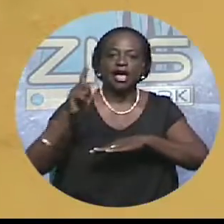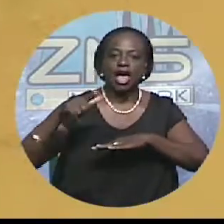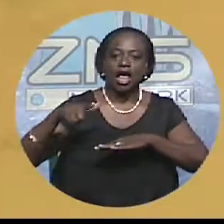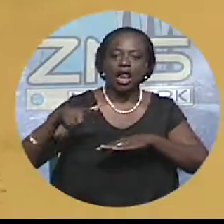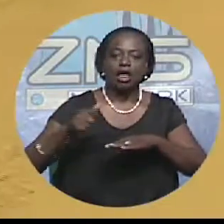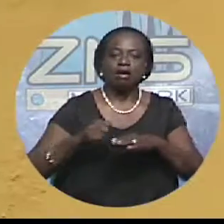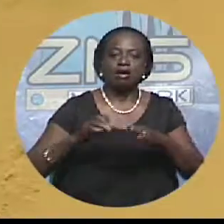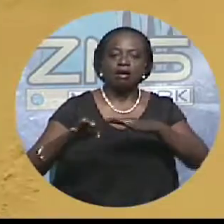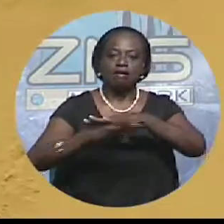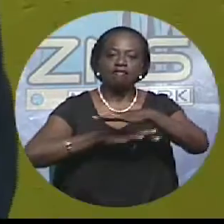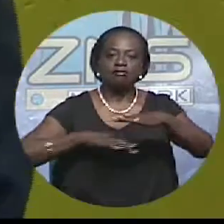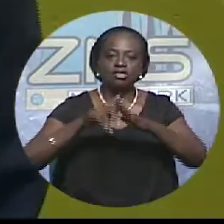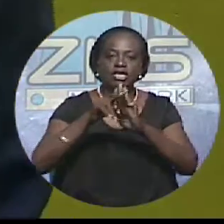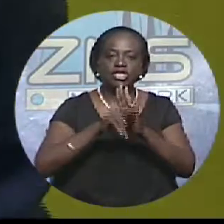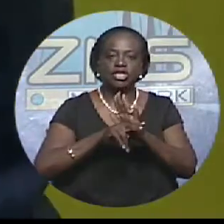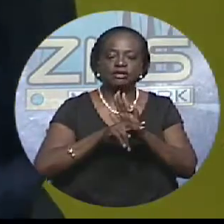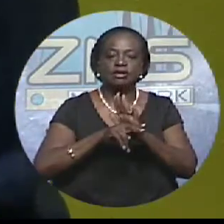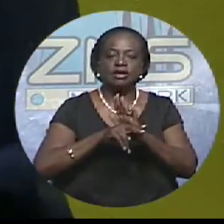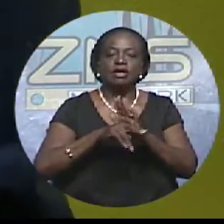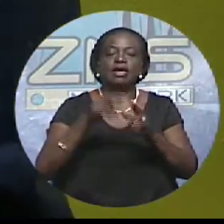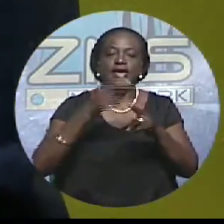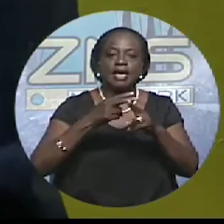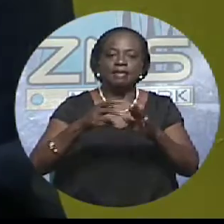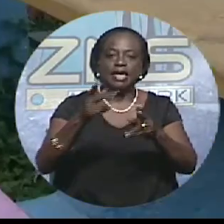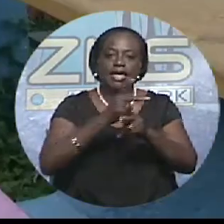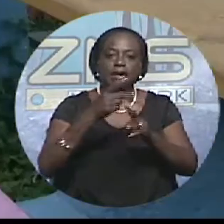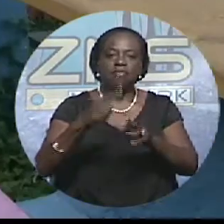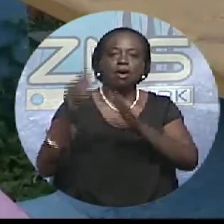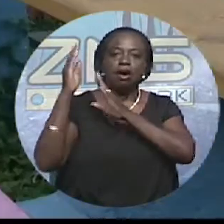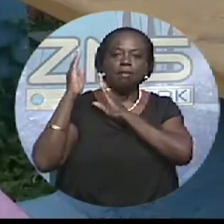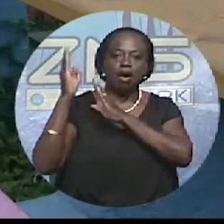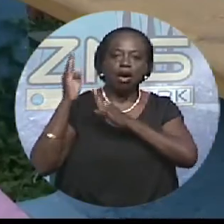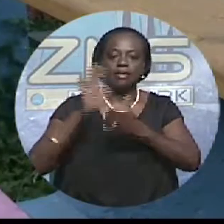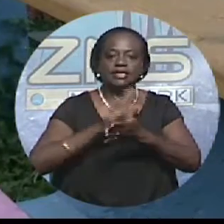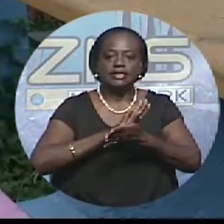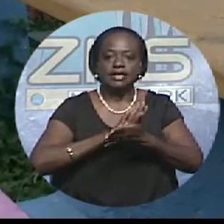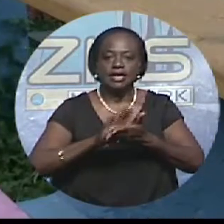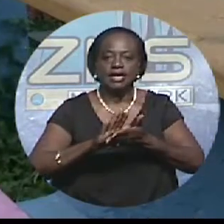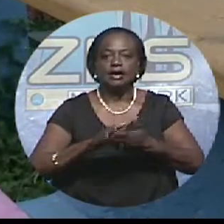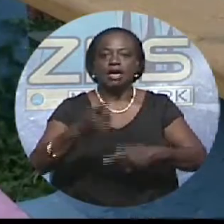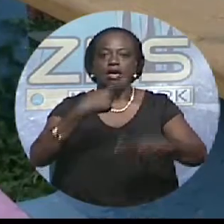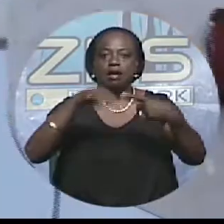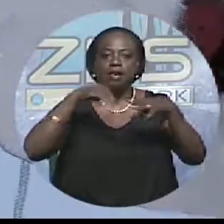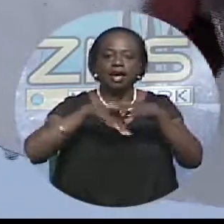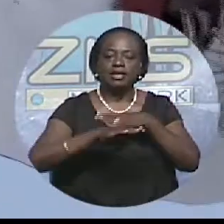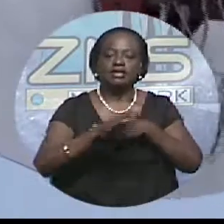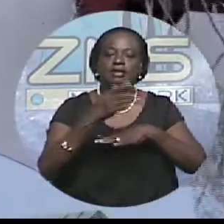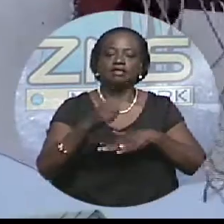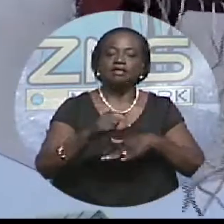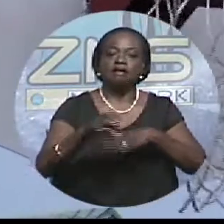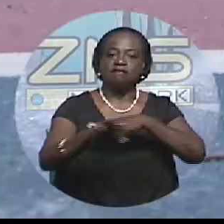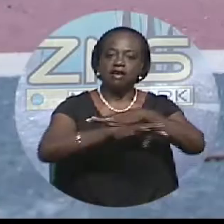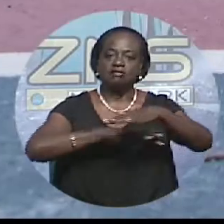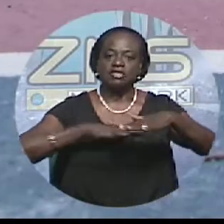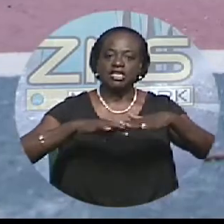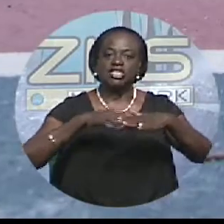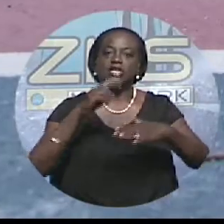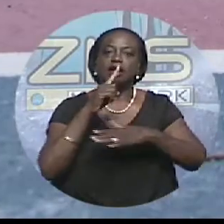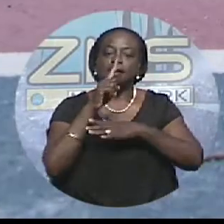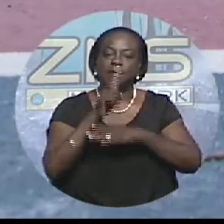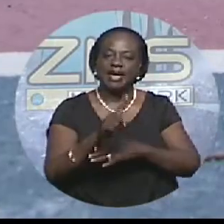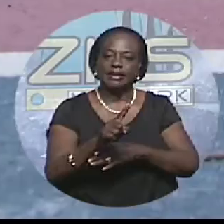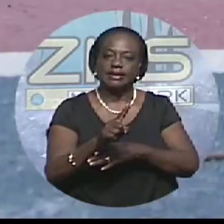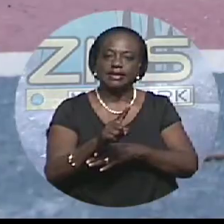foundation's newest initiative called Keep the Bahamas Clean and come under the foundation's environmental mandate. The makeover included